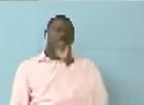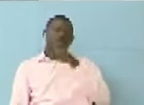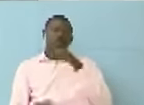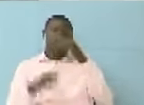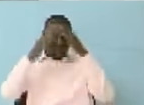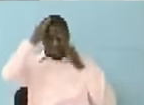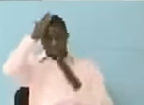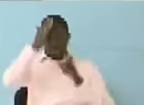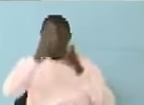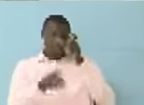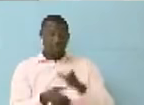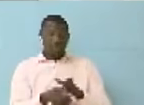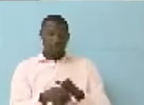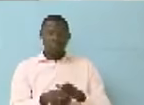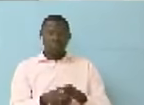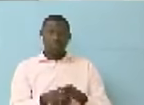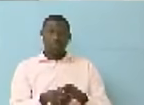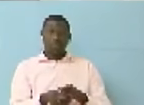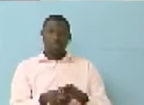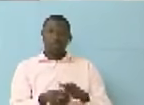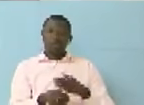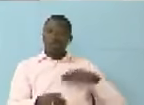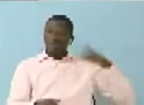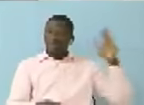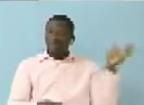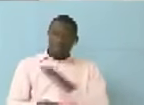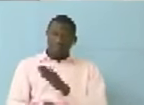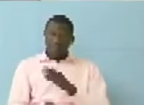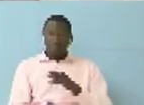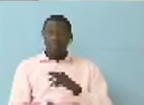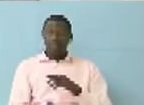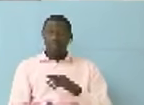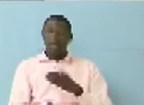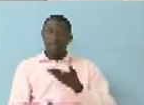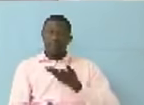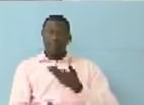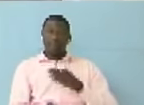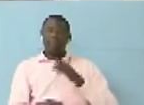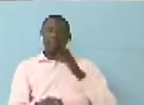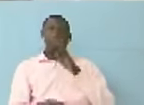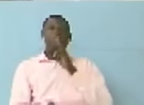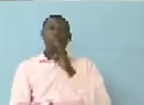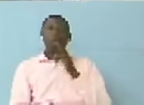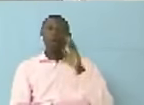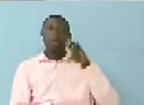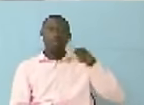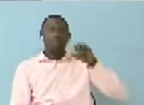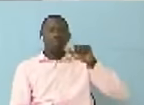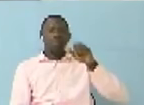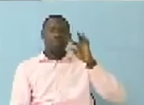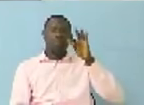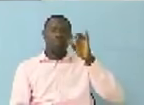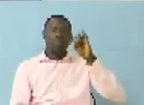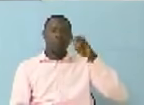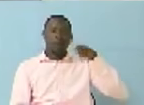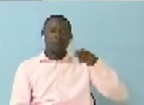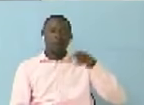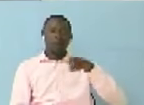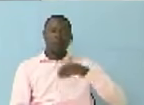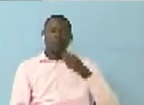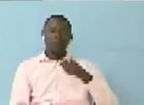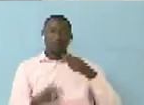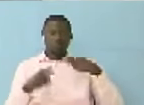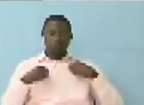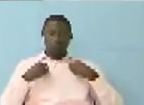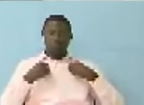soldier was slapped by Martin. Yeah, tulo bungandu Martin ne okala. His clothes almost stripped from him. Yala fengol